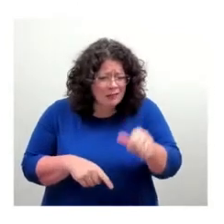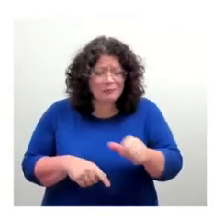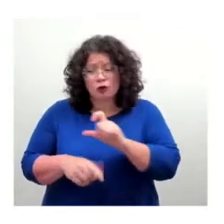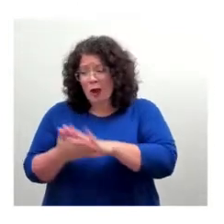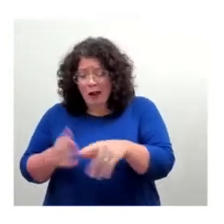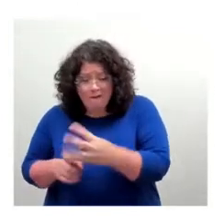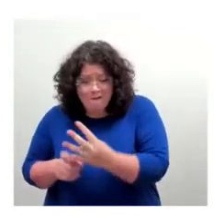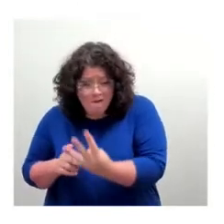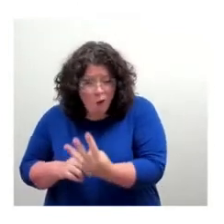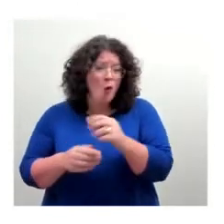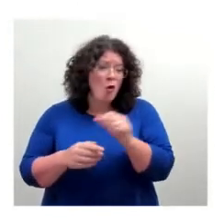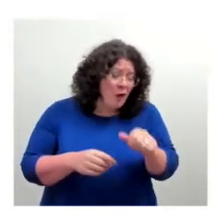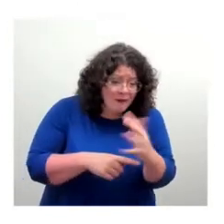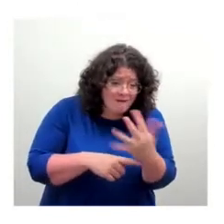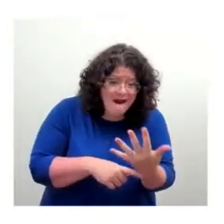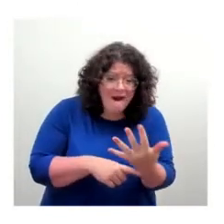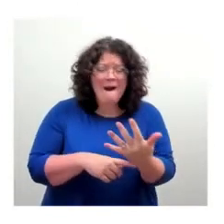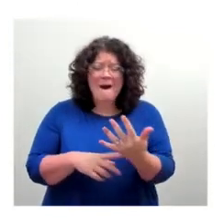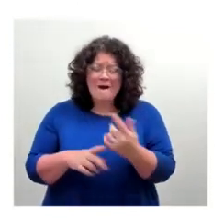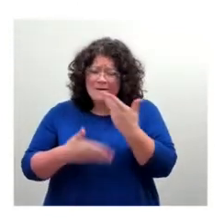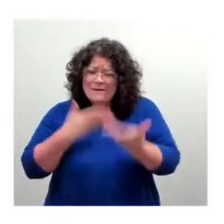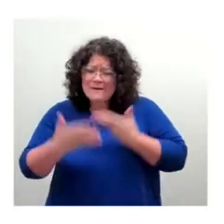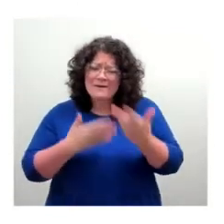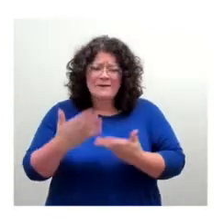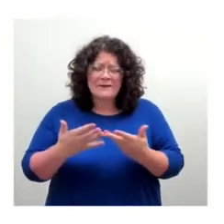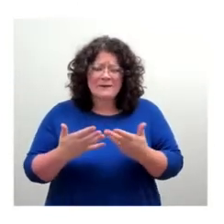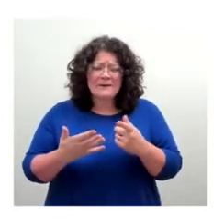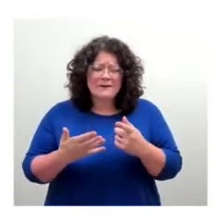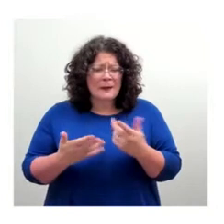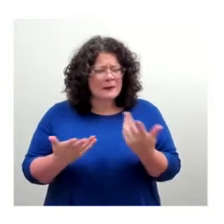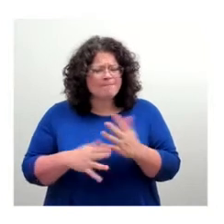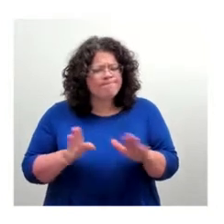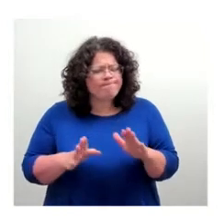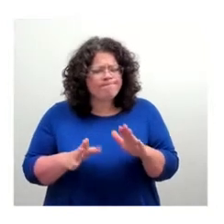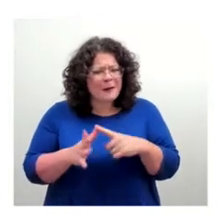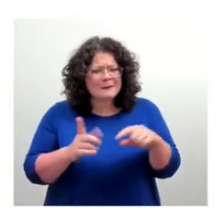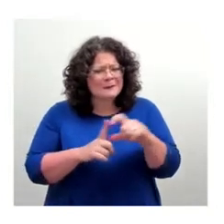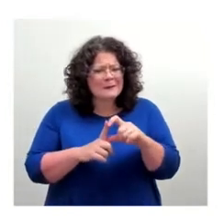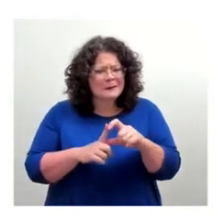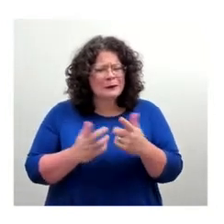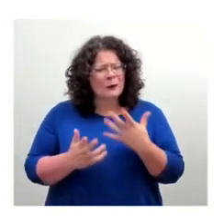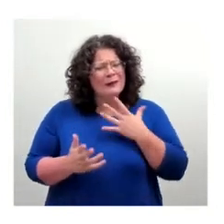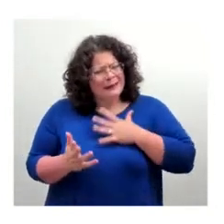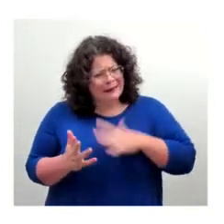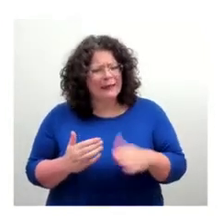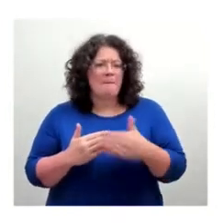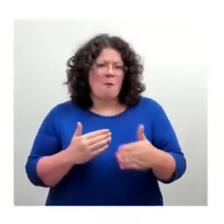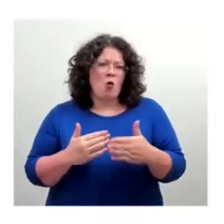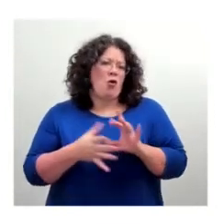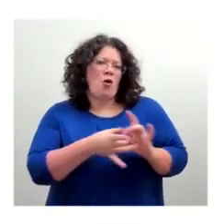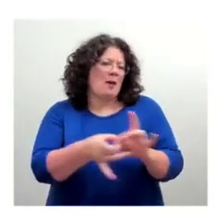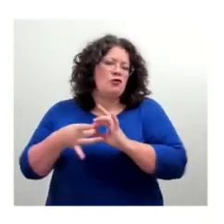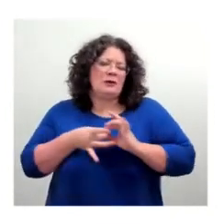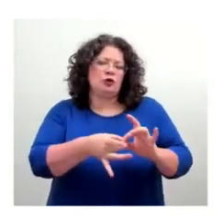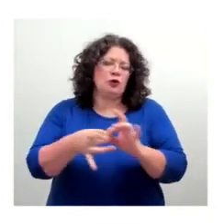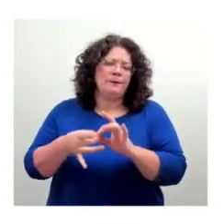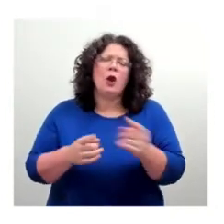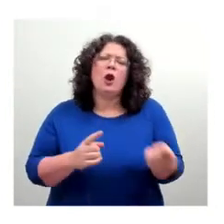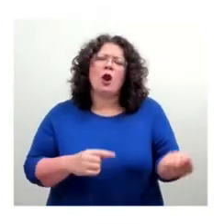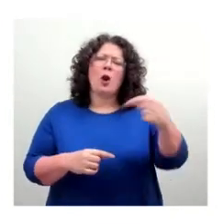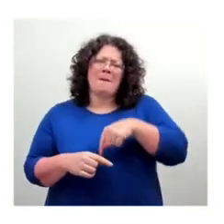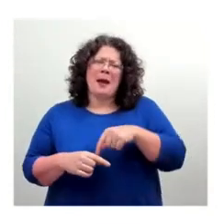Richard, just going back to the last point that Stephen made about making more types of content accessible as well. So that is